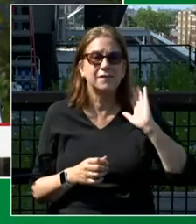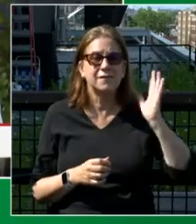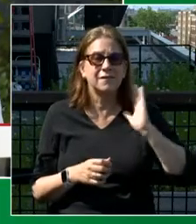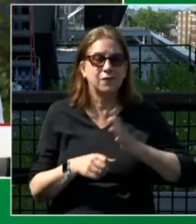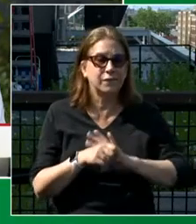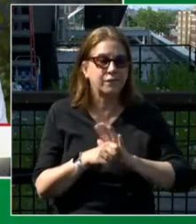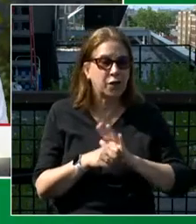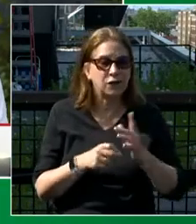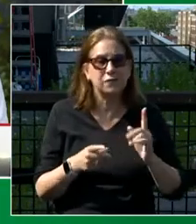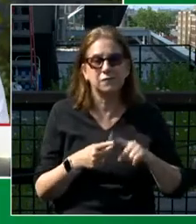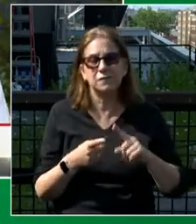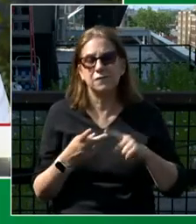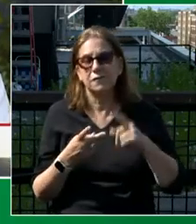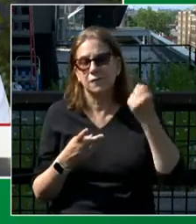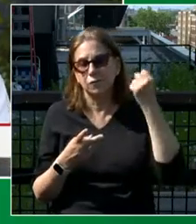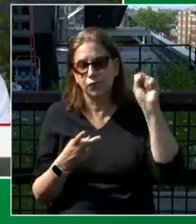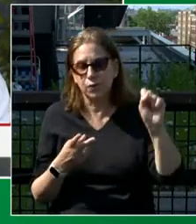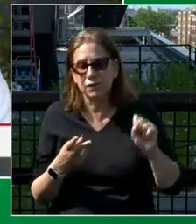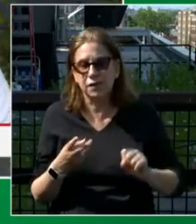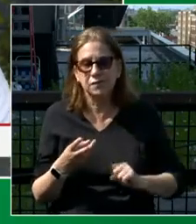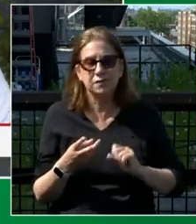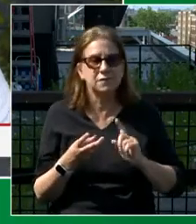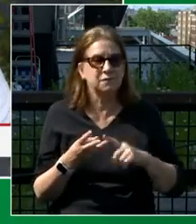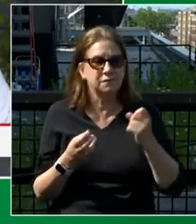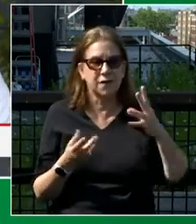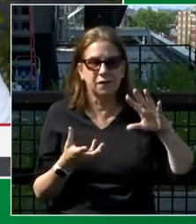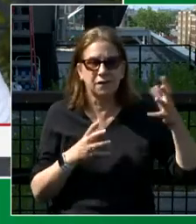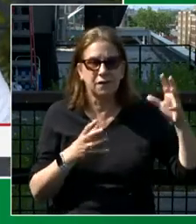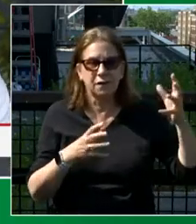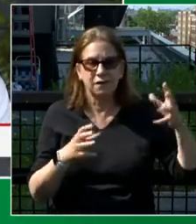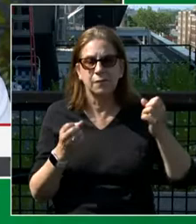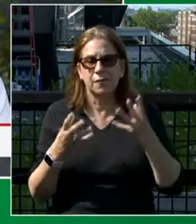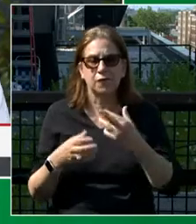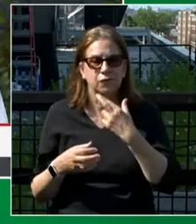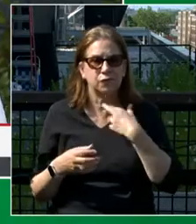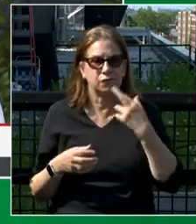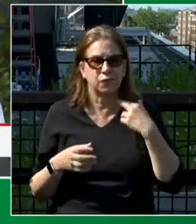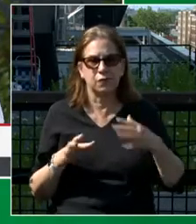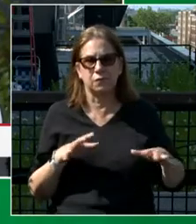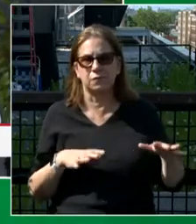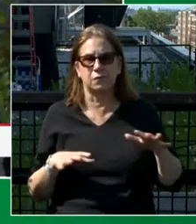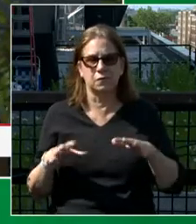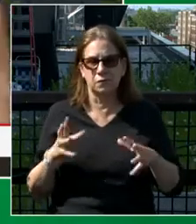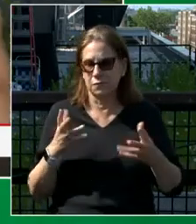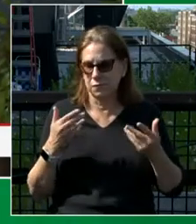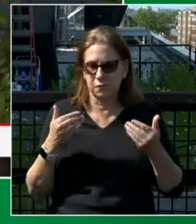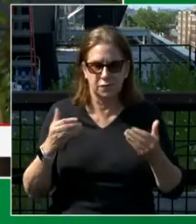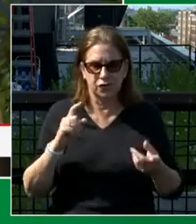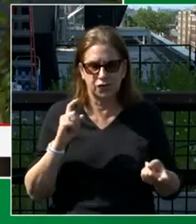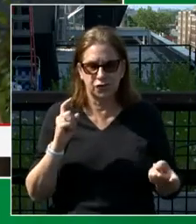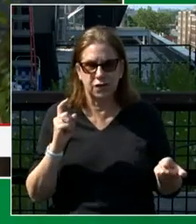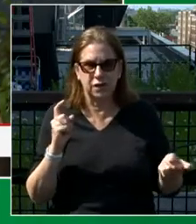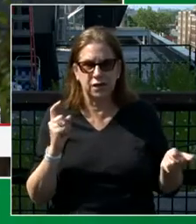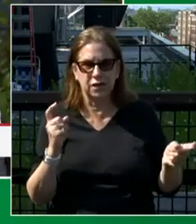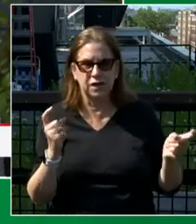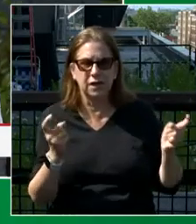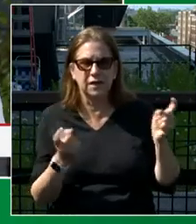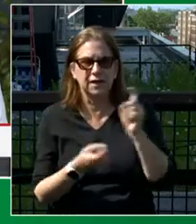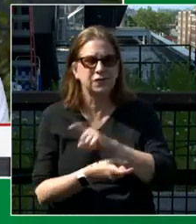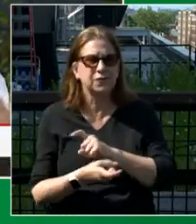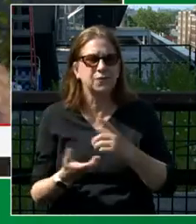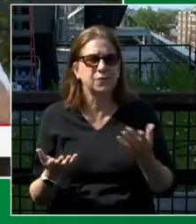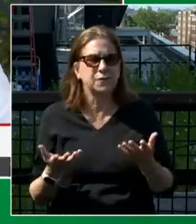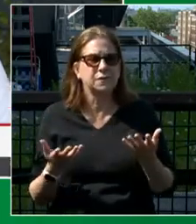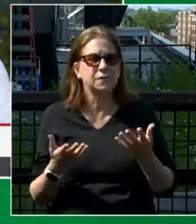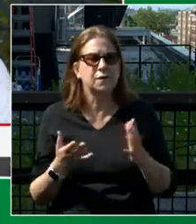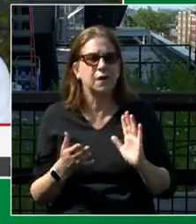around the country, our industry was having a reckoning as well. And so we did see a lot of people leave the